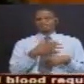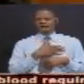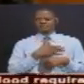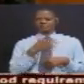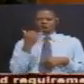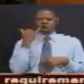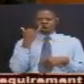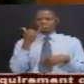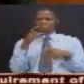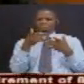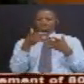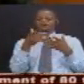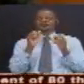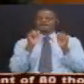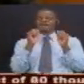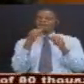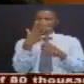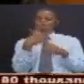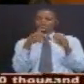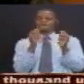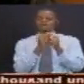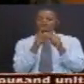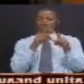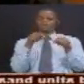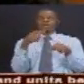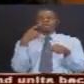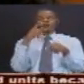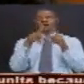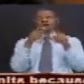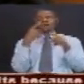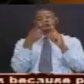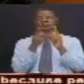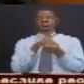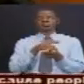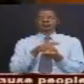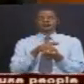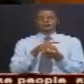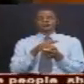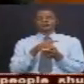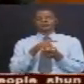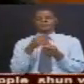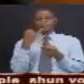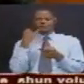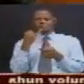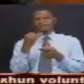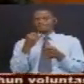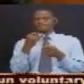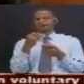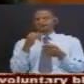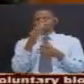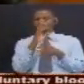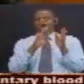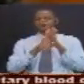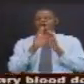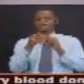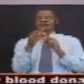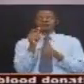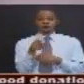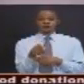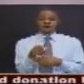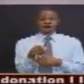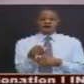10 years or five years from now people see a difference in shikangawa as so long as this forest development fund still exists